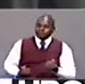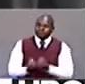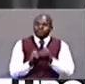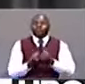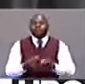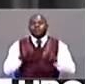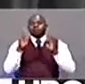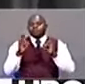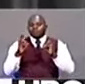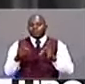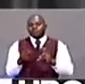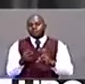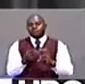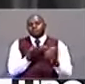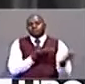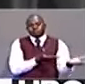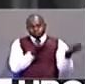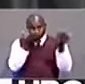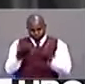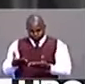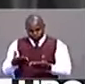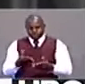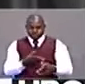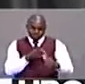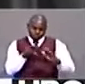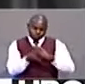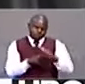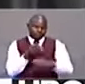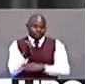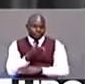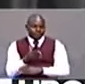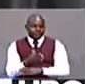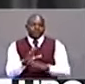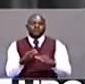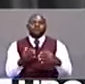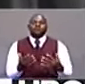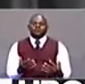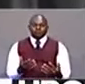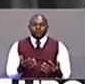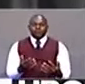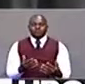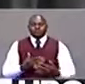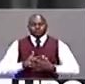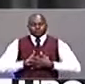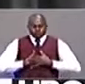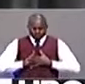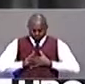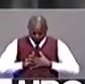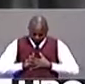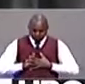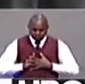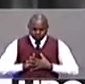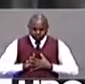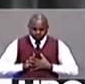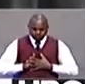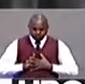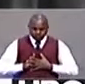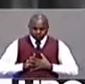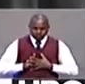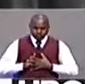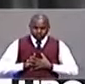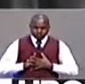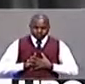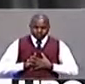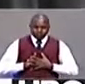motion moved by the Right Honorable Prime Minister to pay tribute to